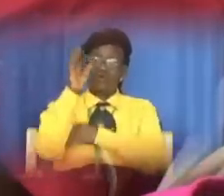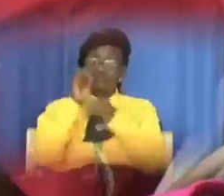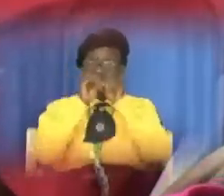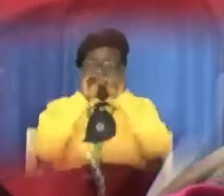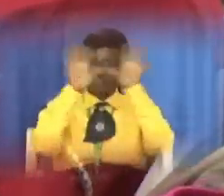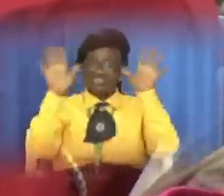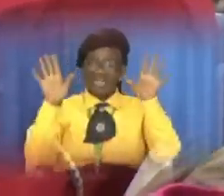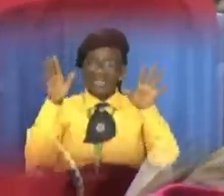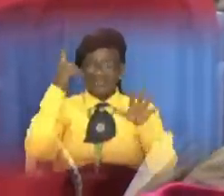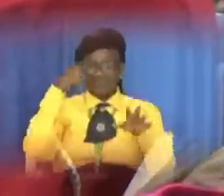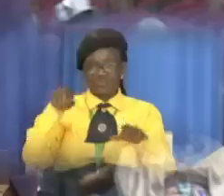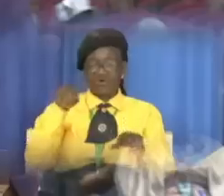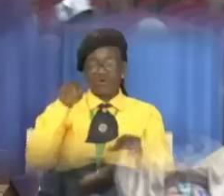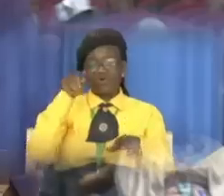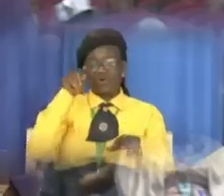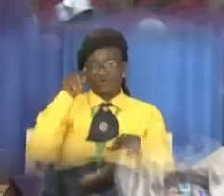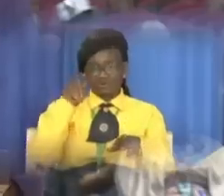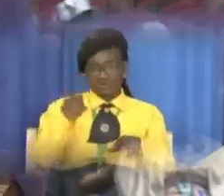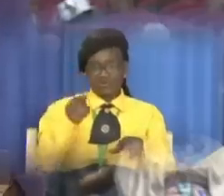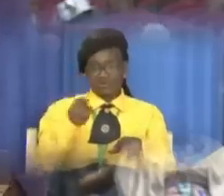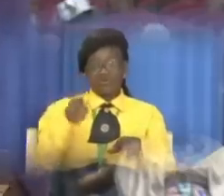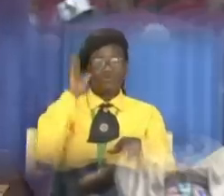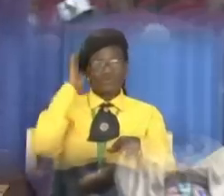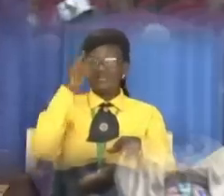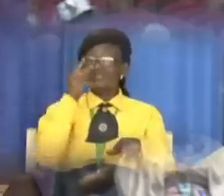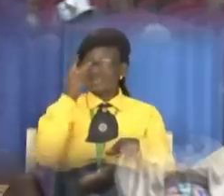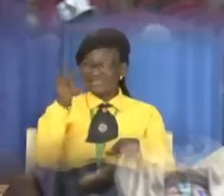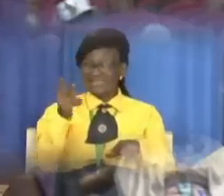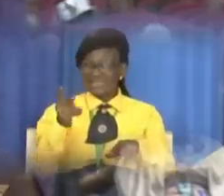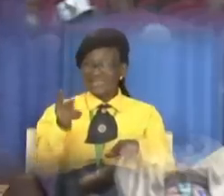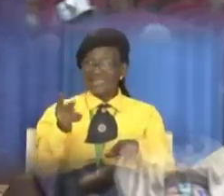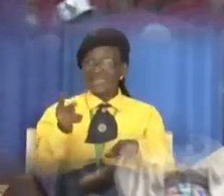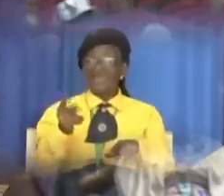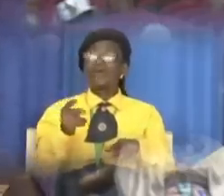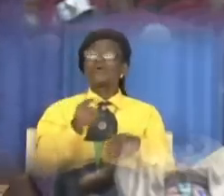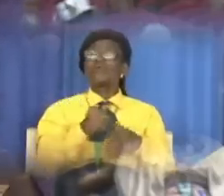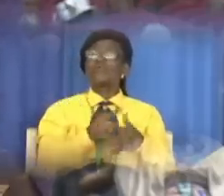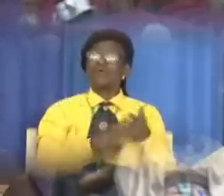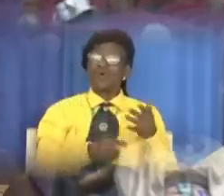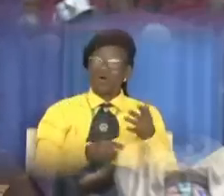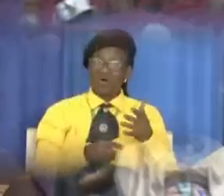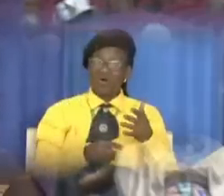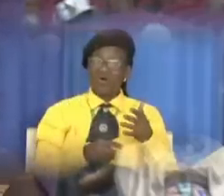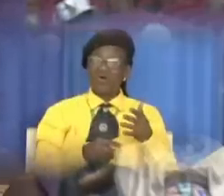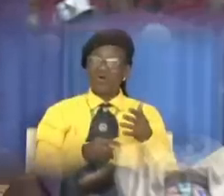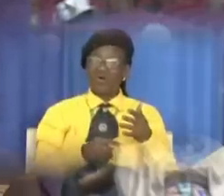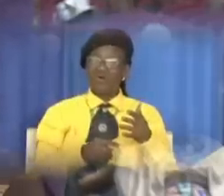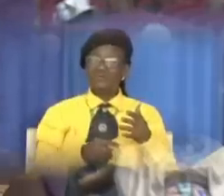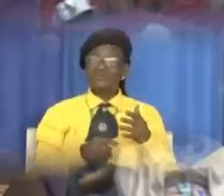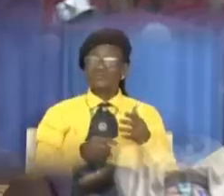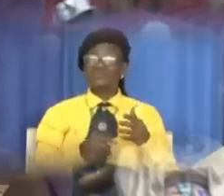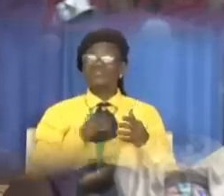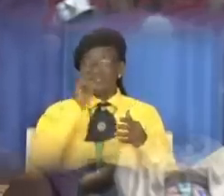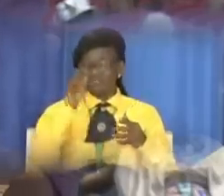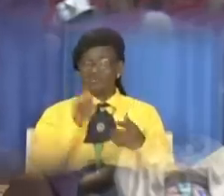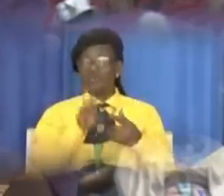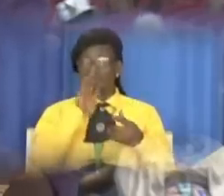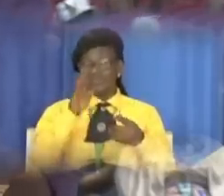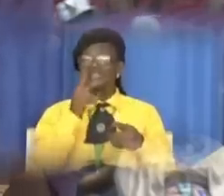you begin to see the invisible, and the implications of these is that